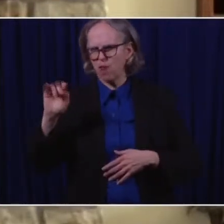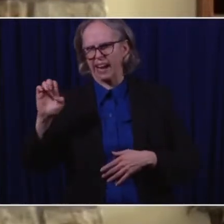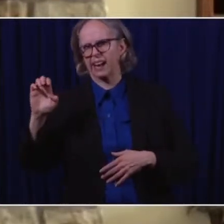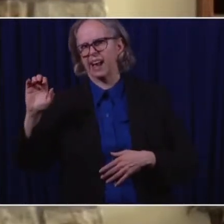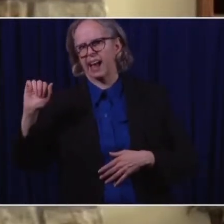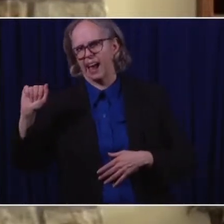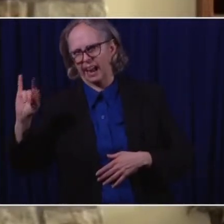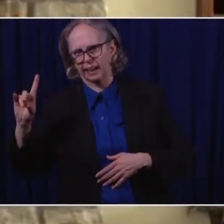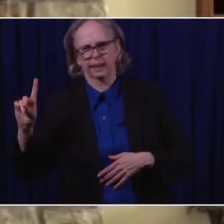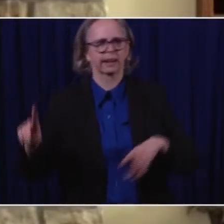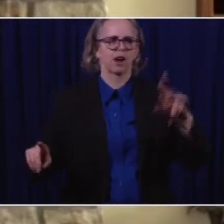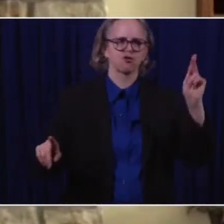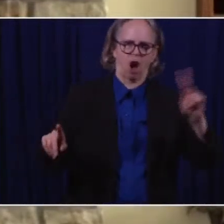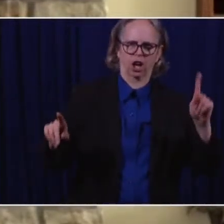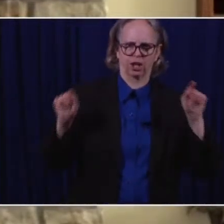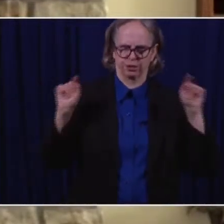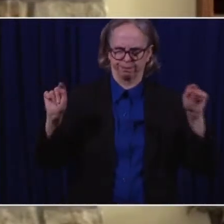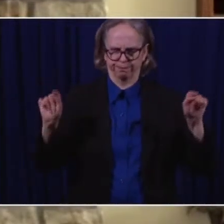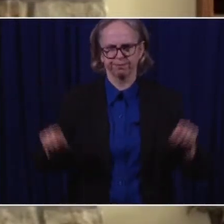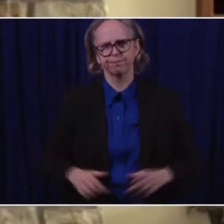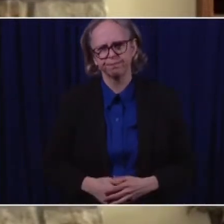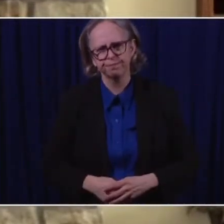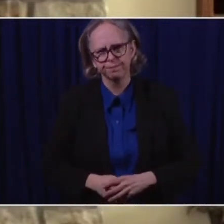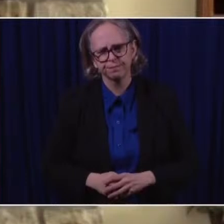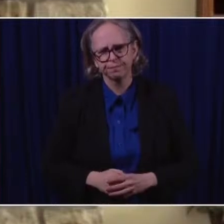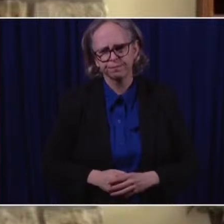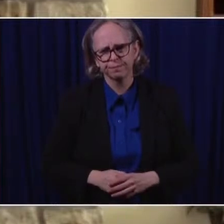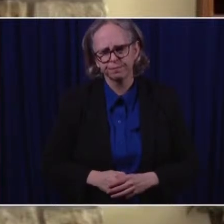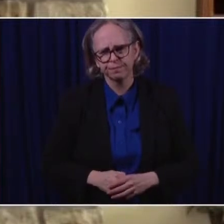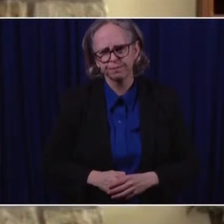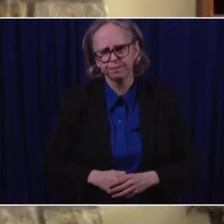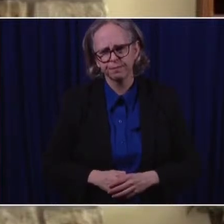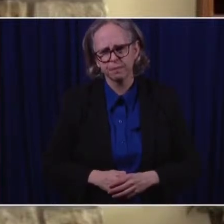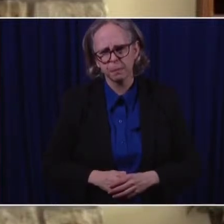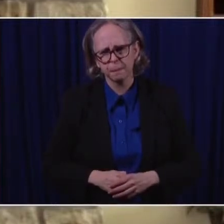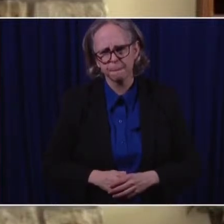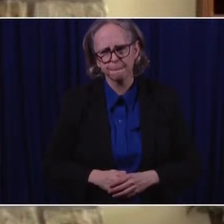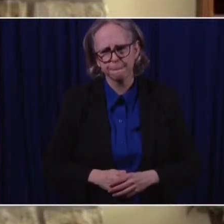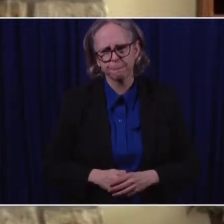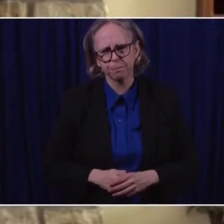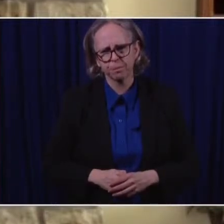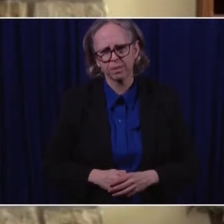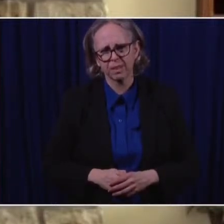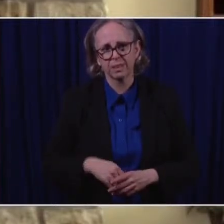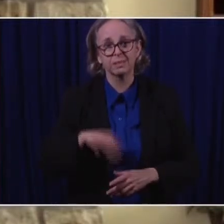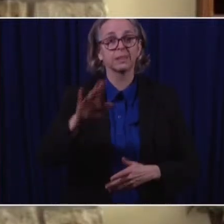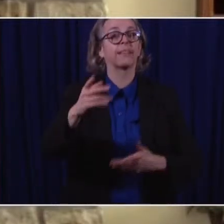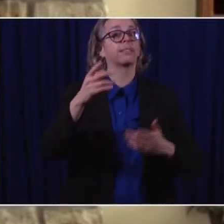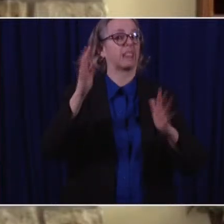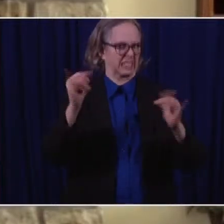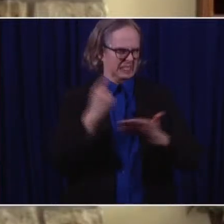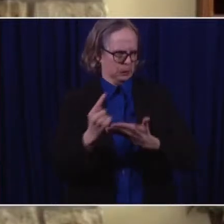Might also say that we'll be adding next week